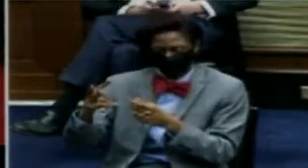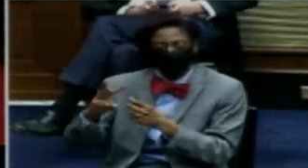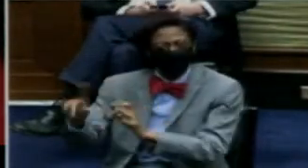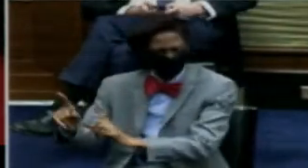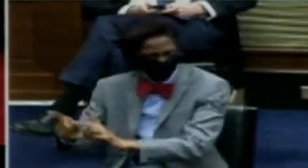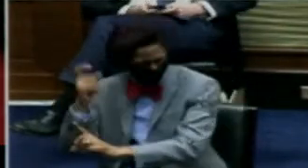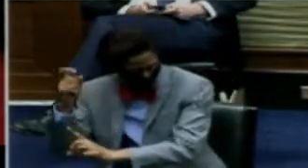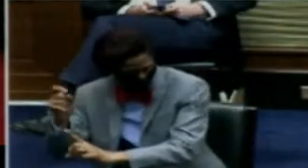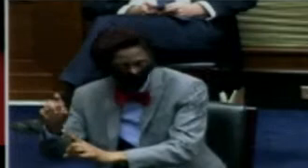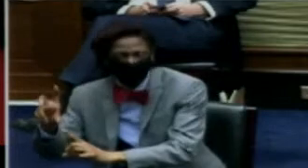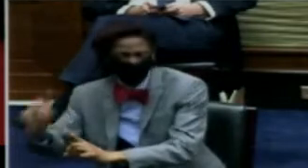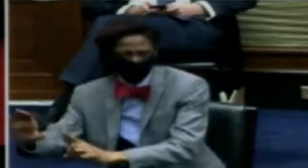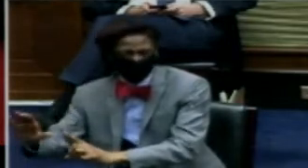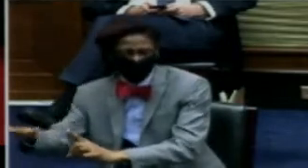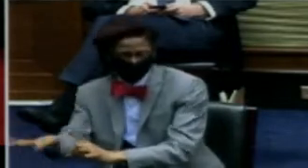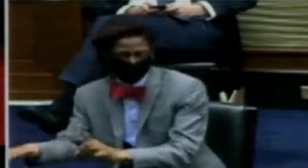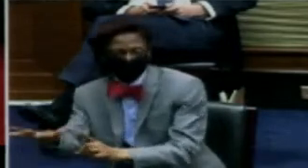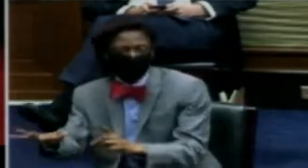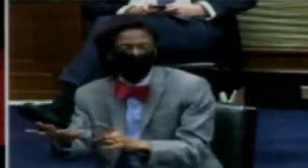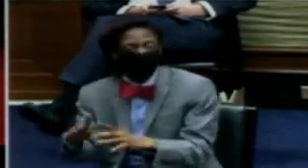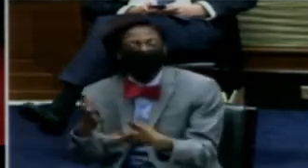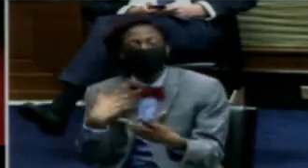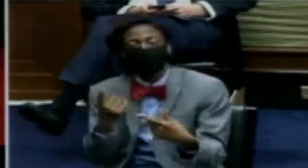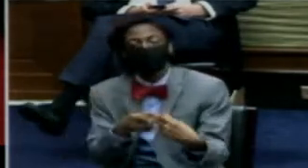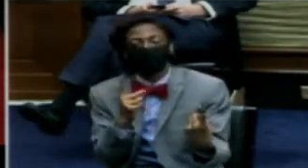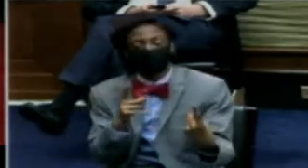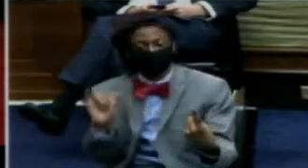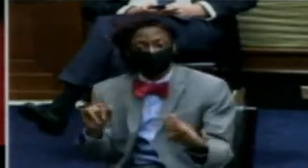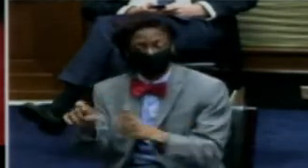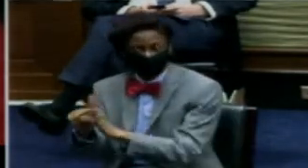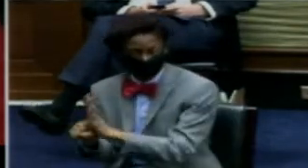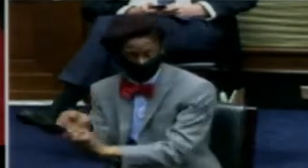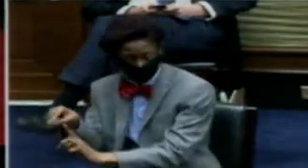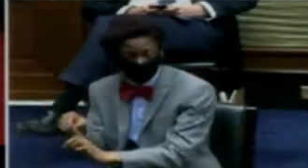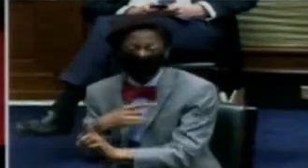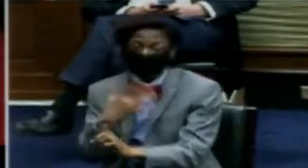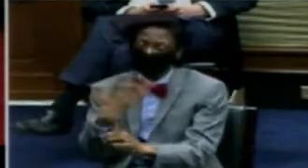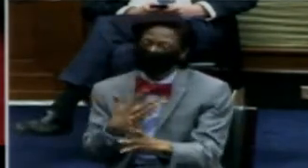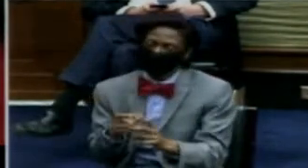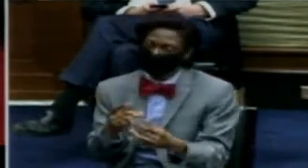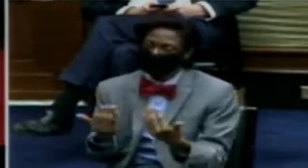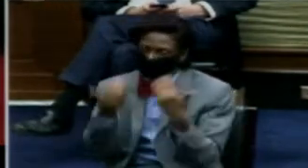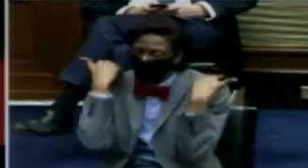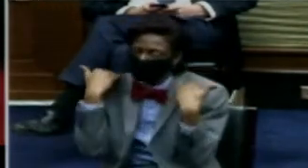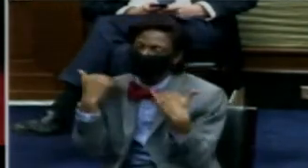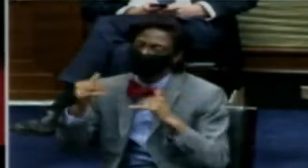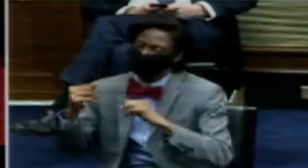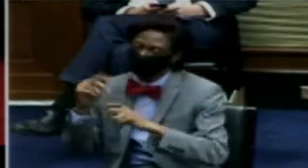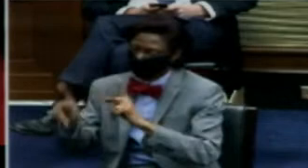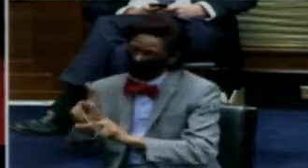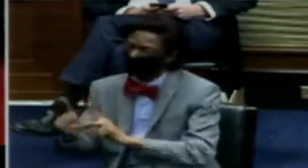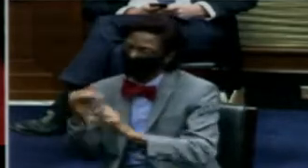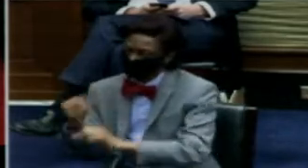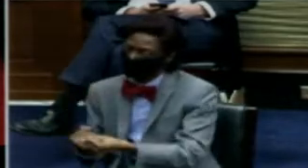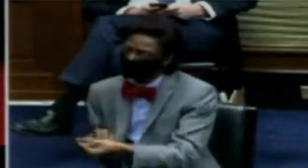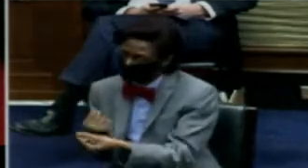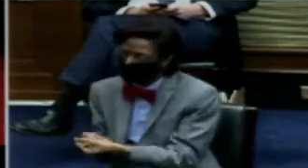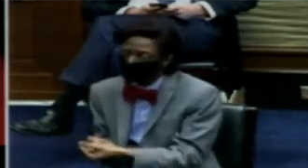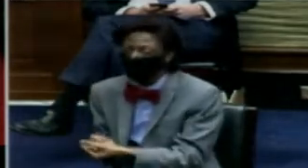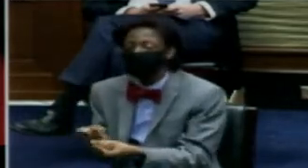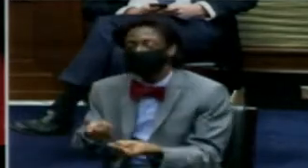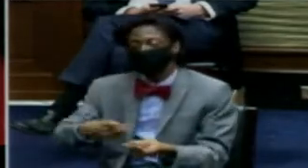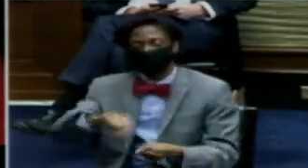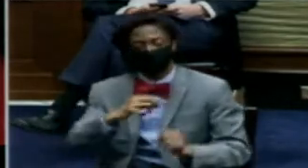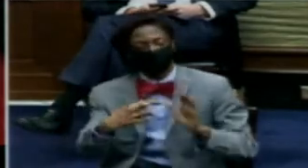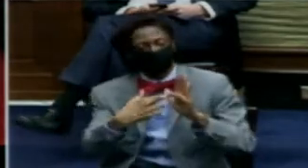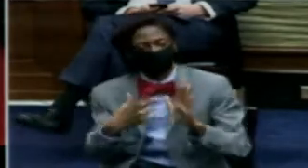DC community. In opposing DC statehood, which is overwhelmingly supported by the people of Washington, these representatives and their